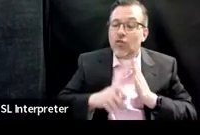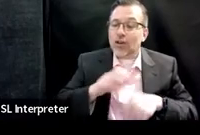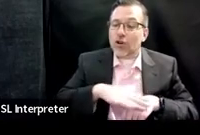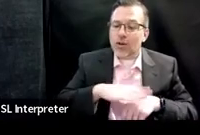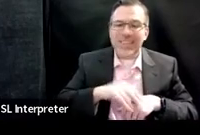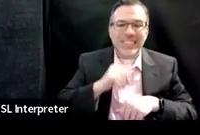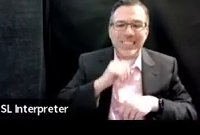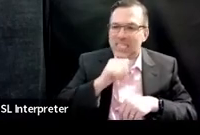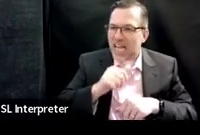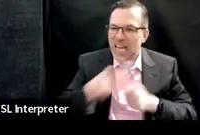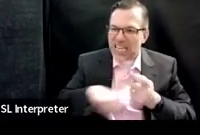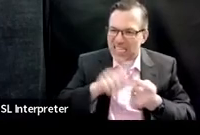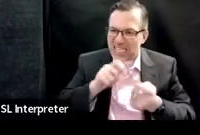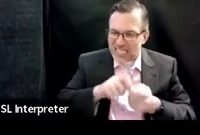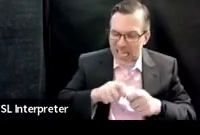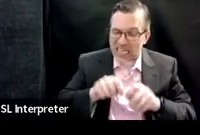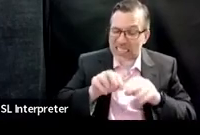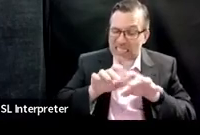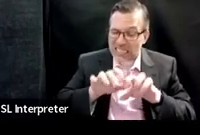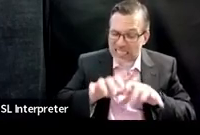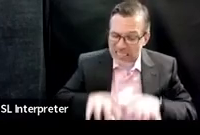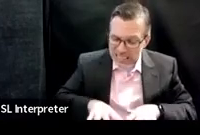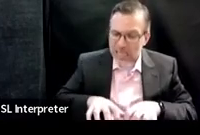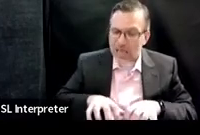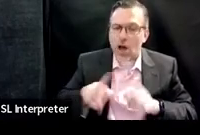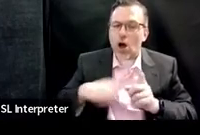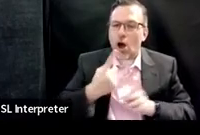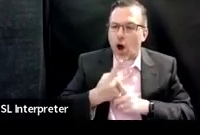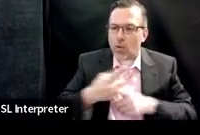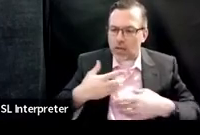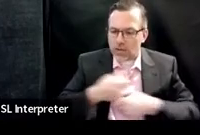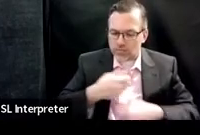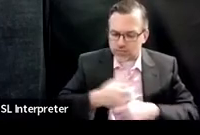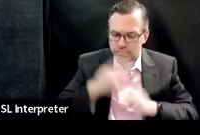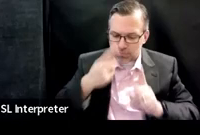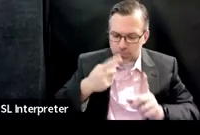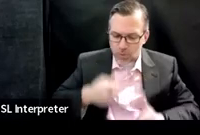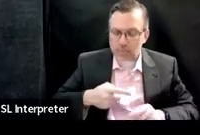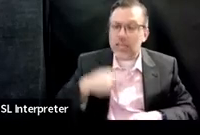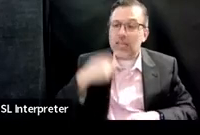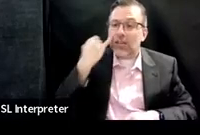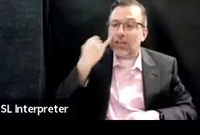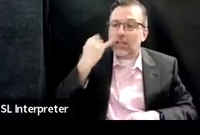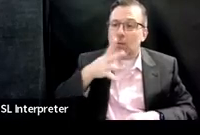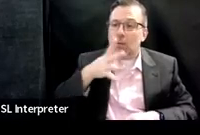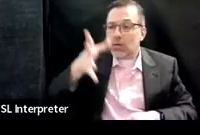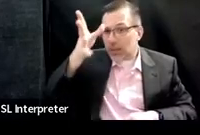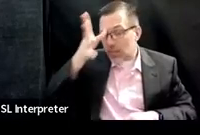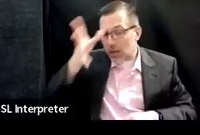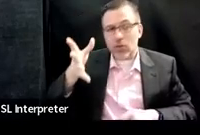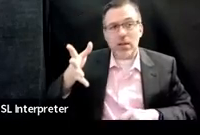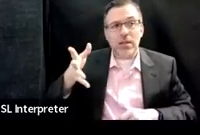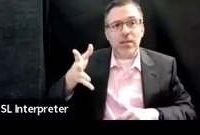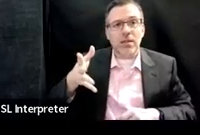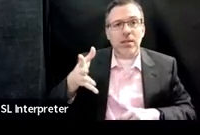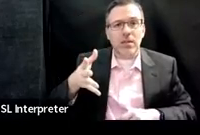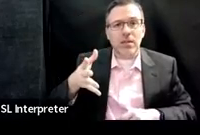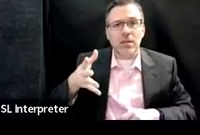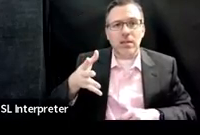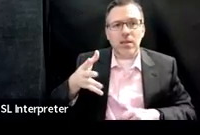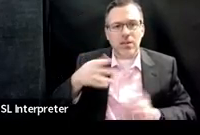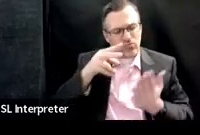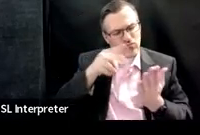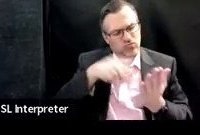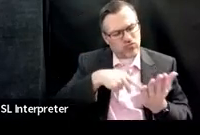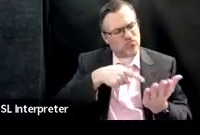the entire discussions that are happening, but just the points. What if a parent, upon receiving the written notice, is in